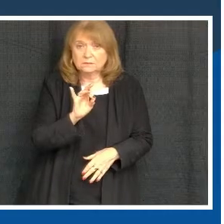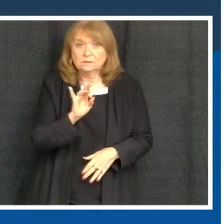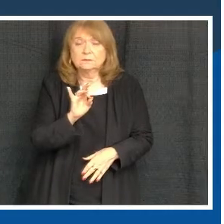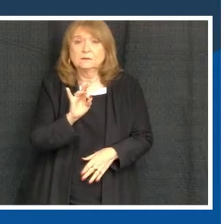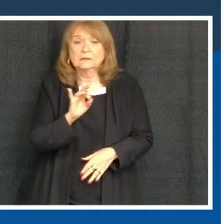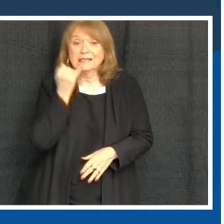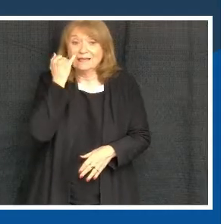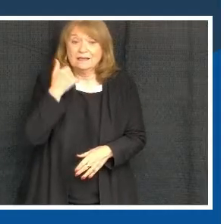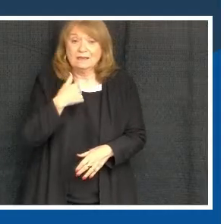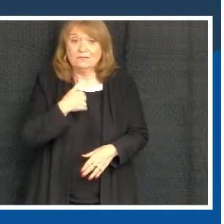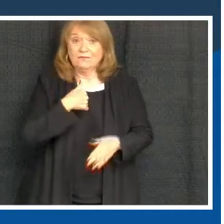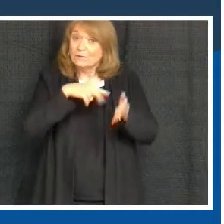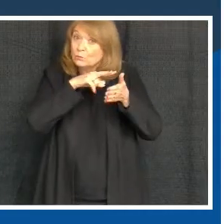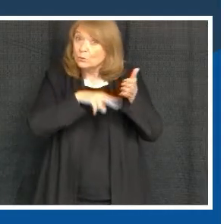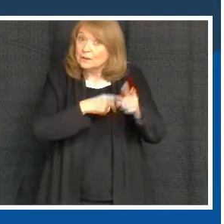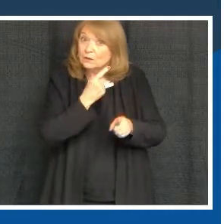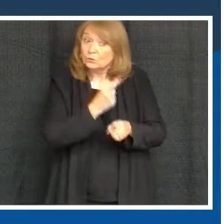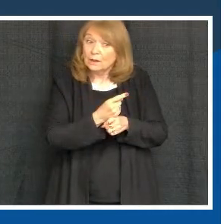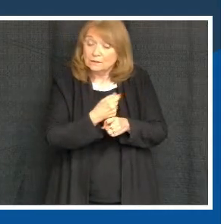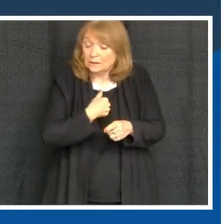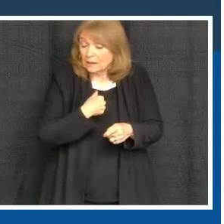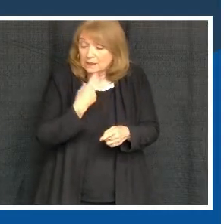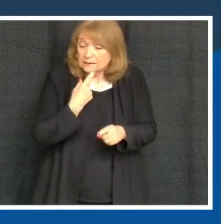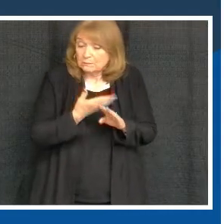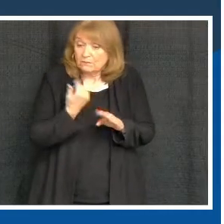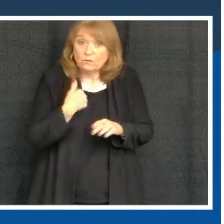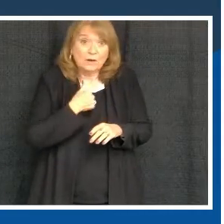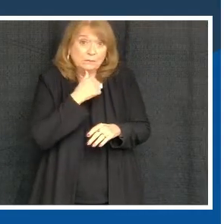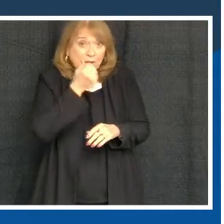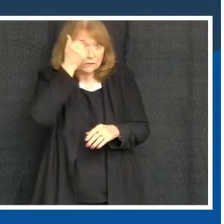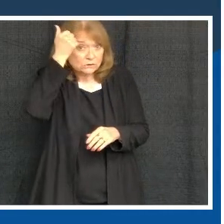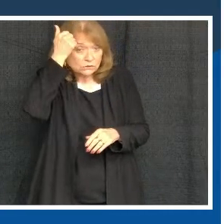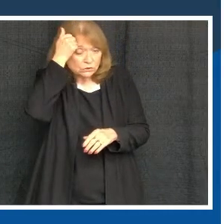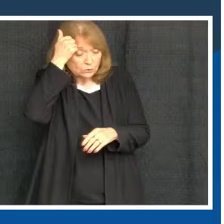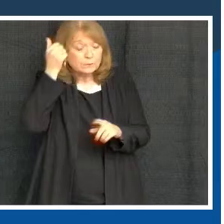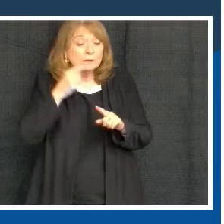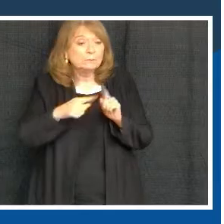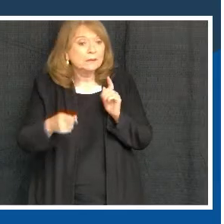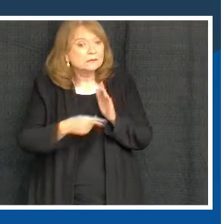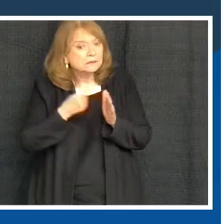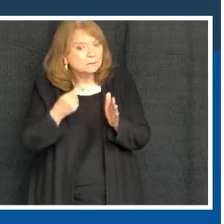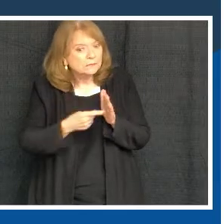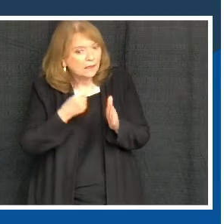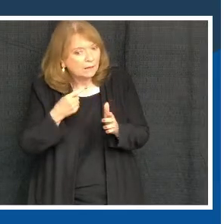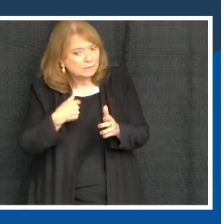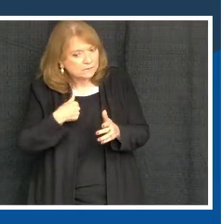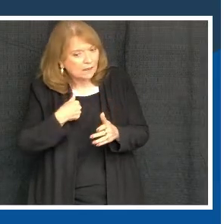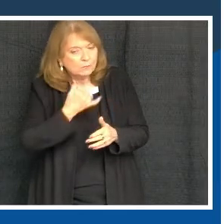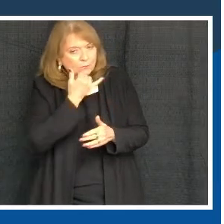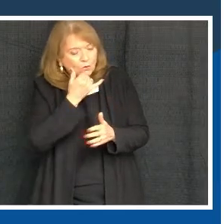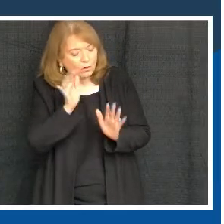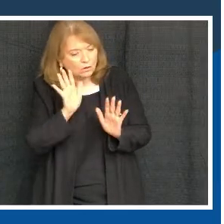if I'm reading this correctly, of course, like I've said before, I'm not stupid, but sometimes I do get things wrong.